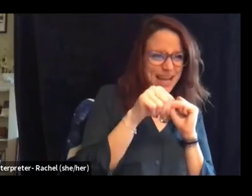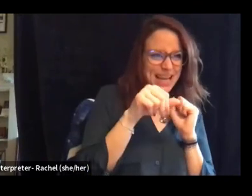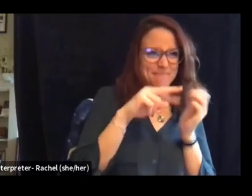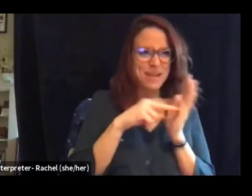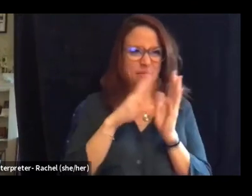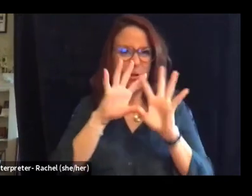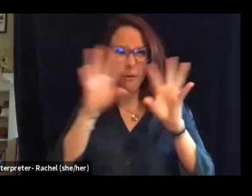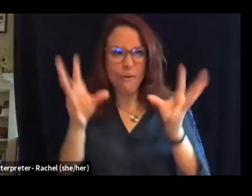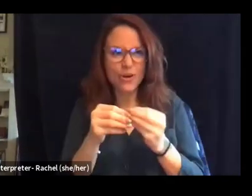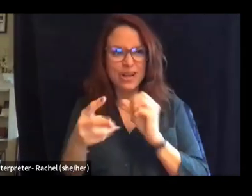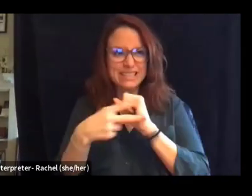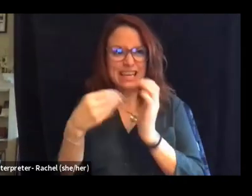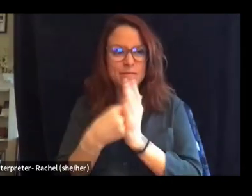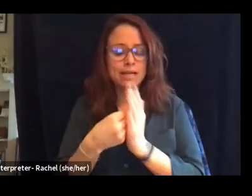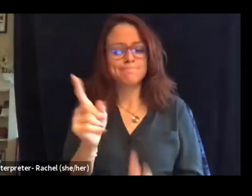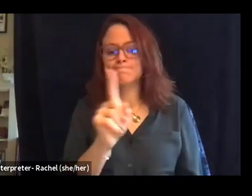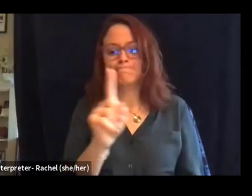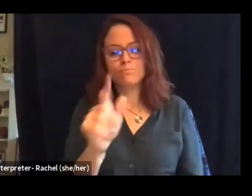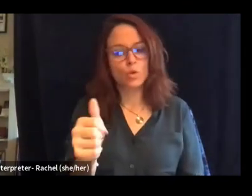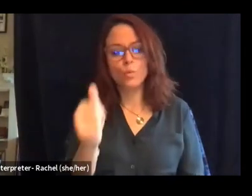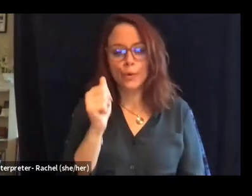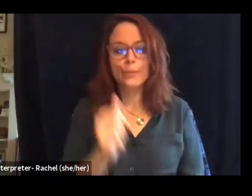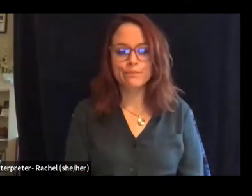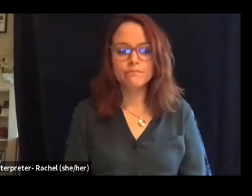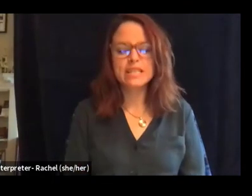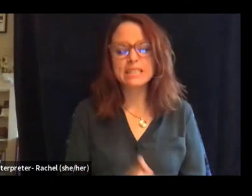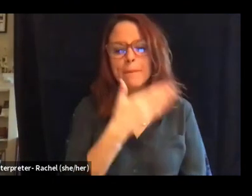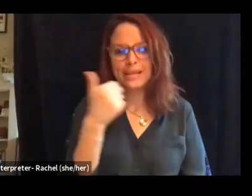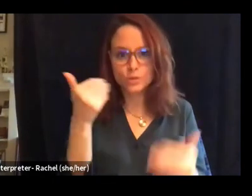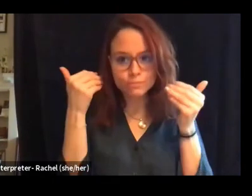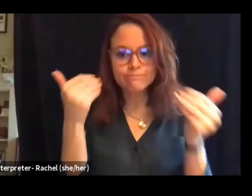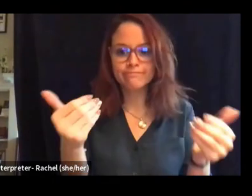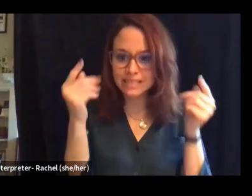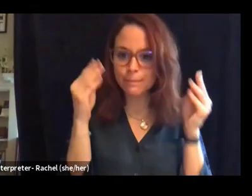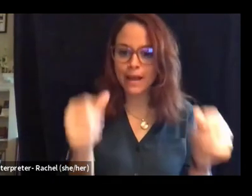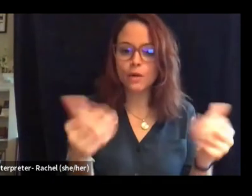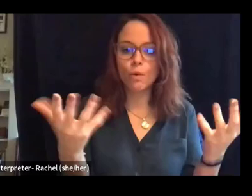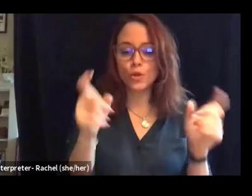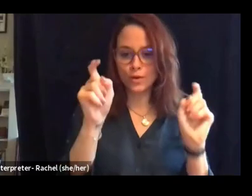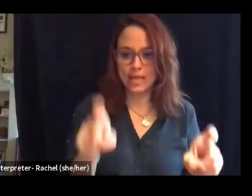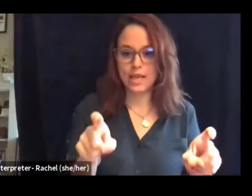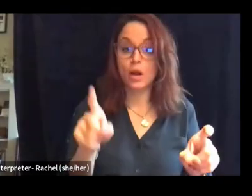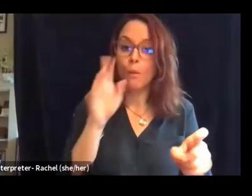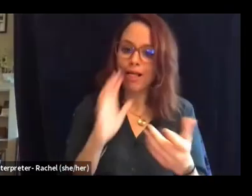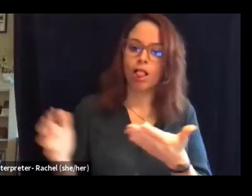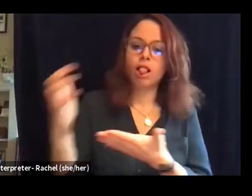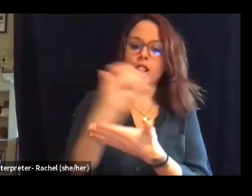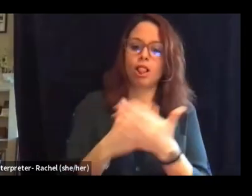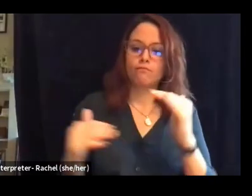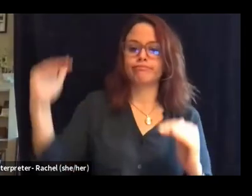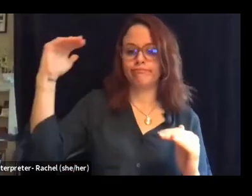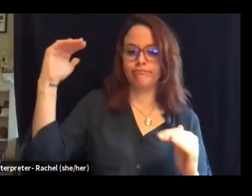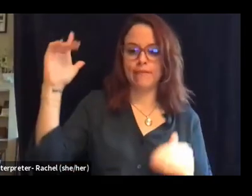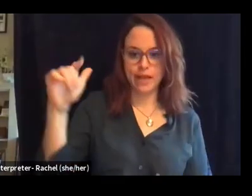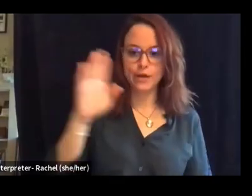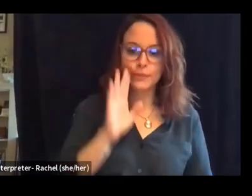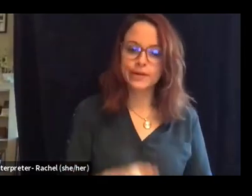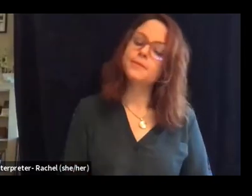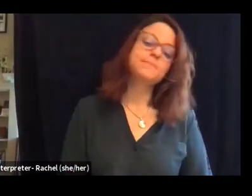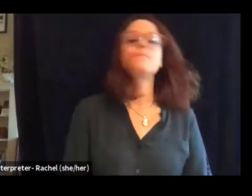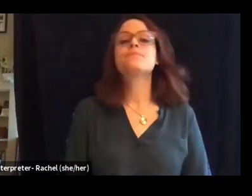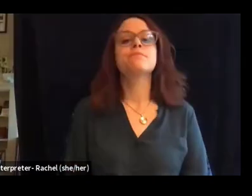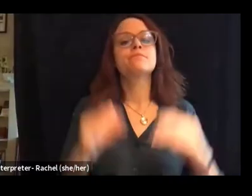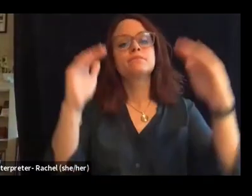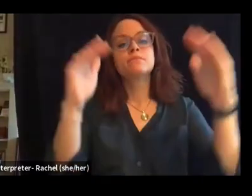because in fact, you're not. So Let's go back to that initial marketing cost for a